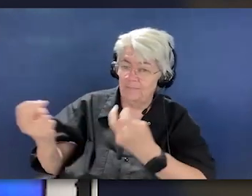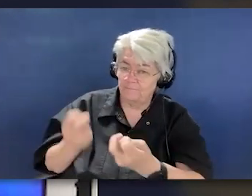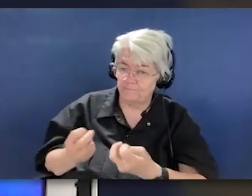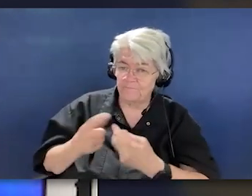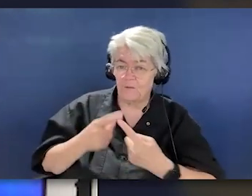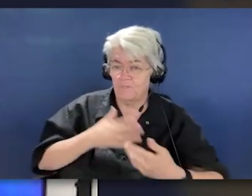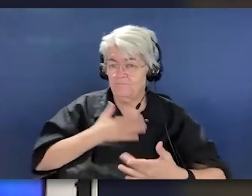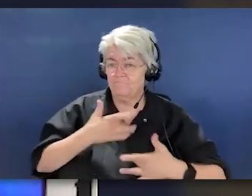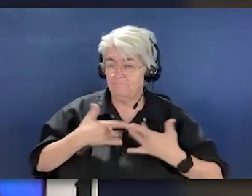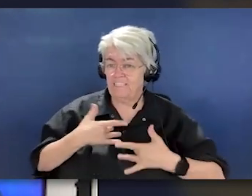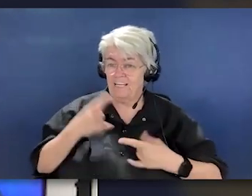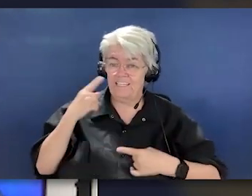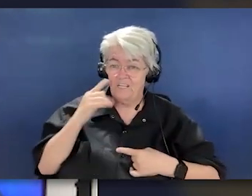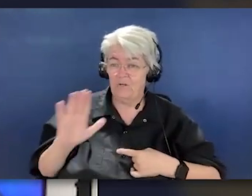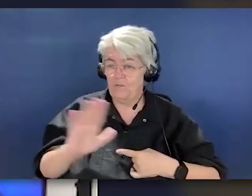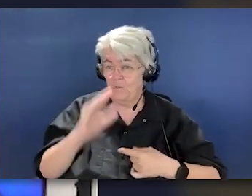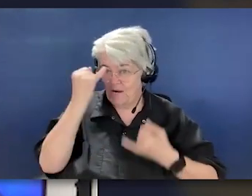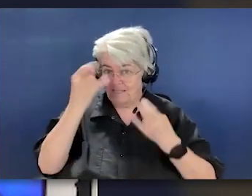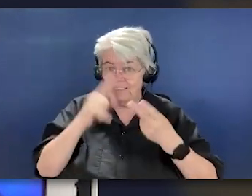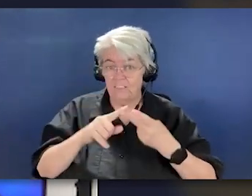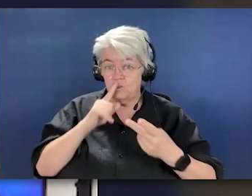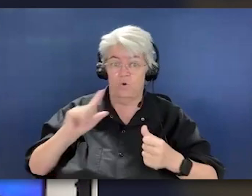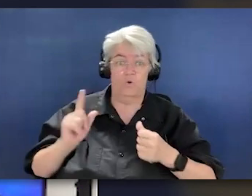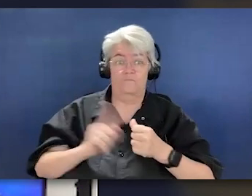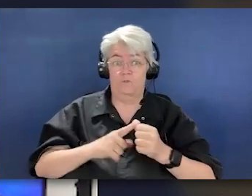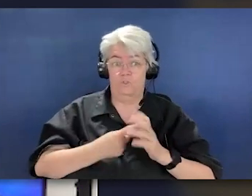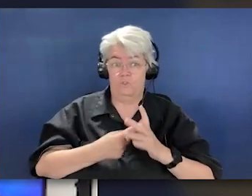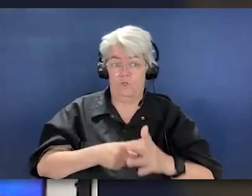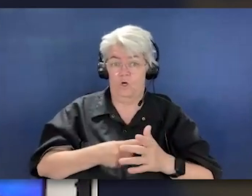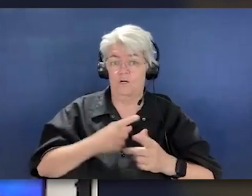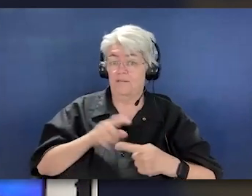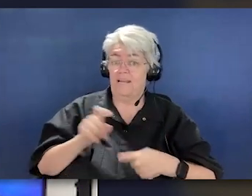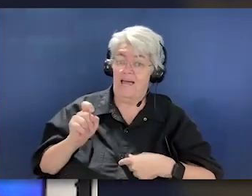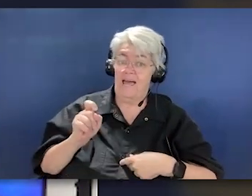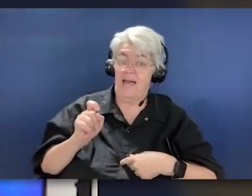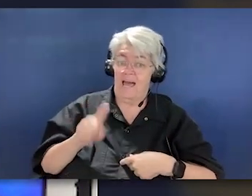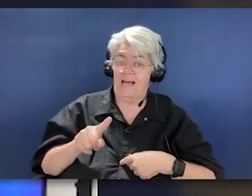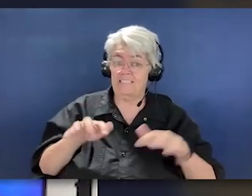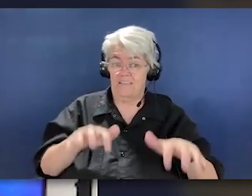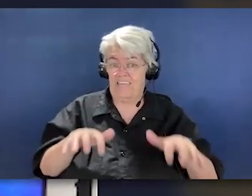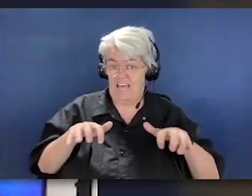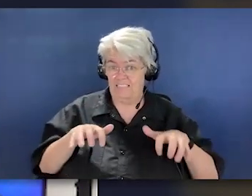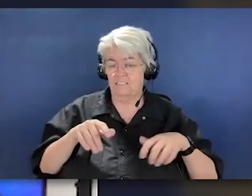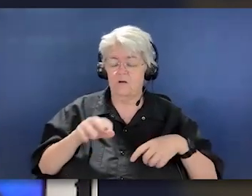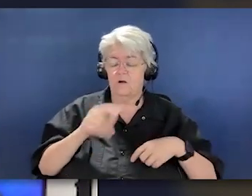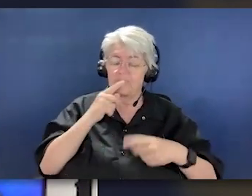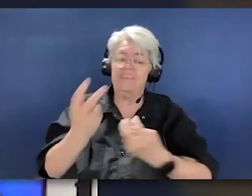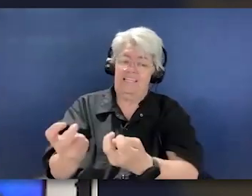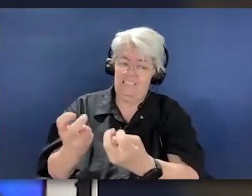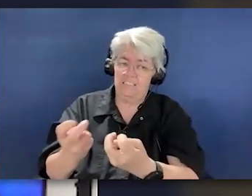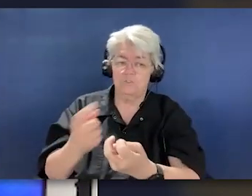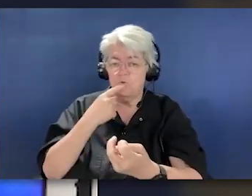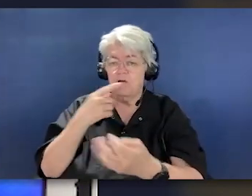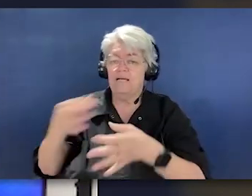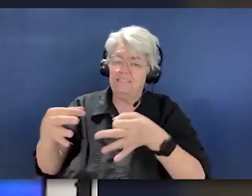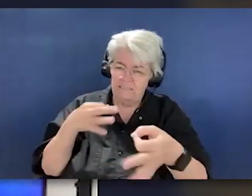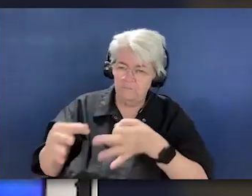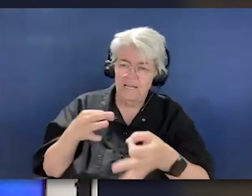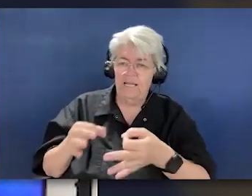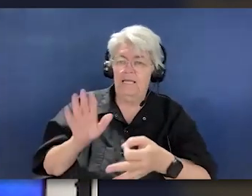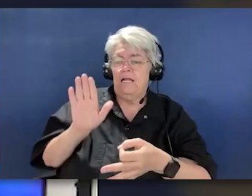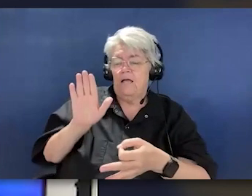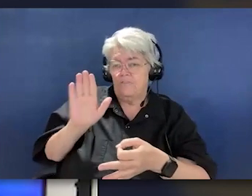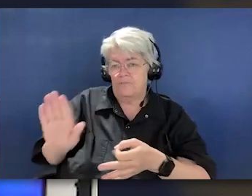share today. And we're going to begin by asking our guests just to spend a few minutes outlining some of the highlights